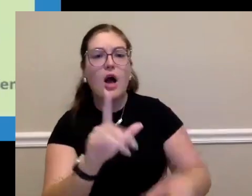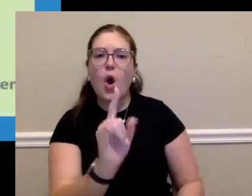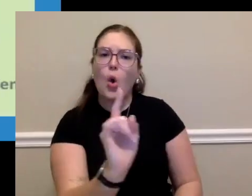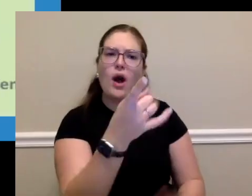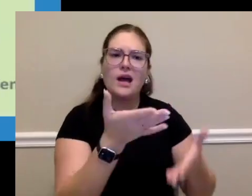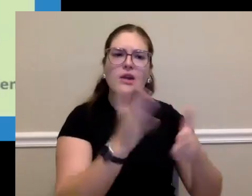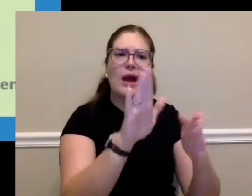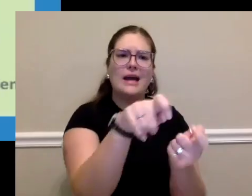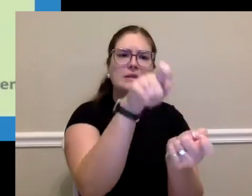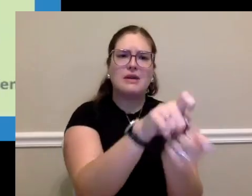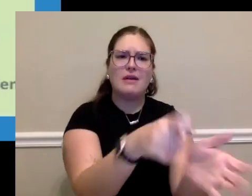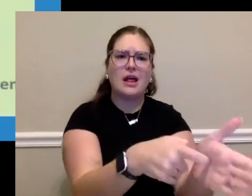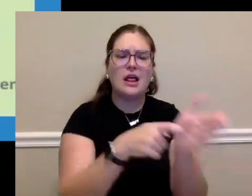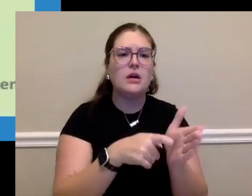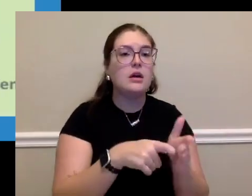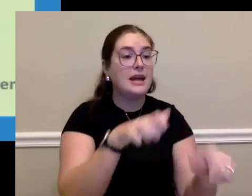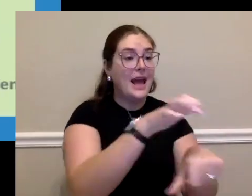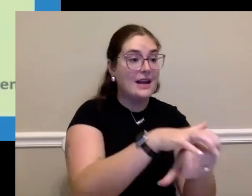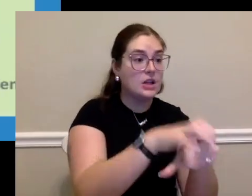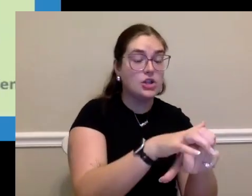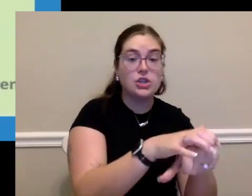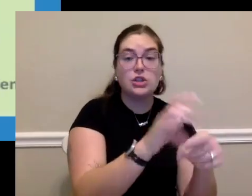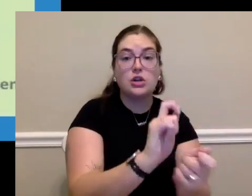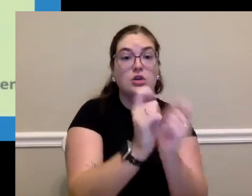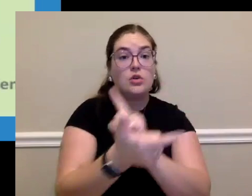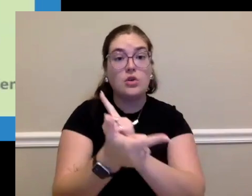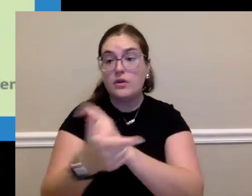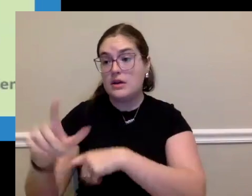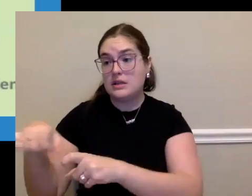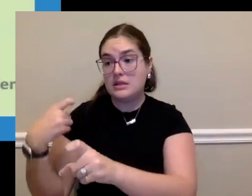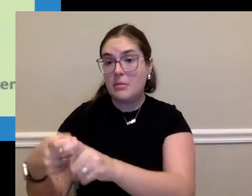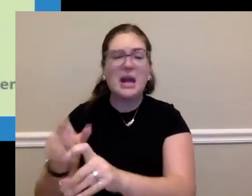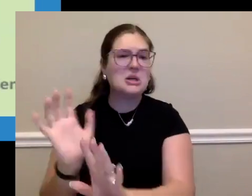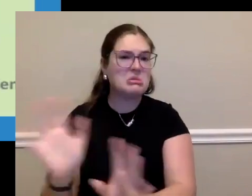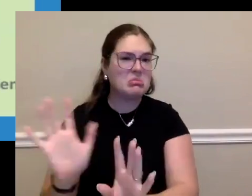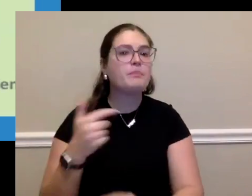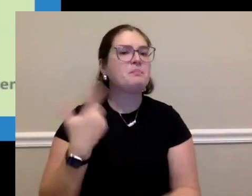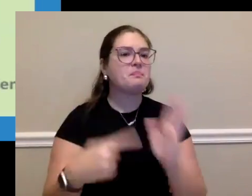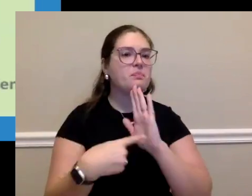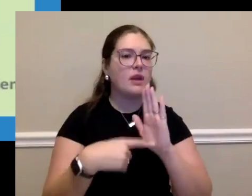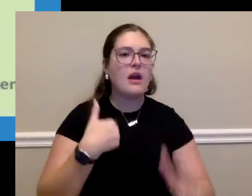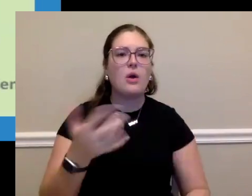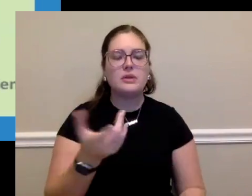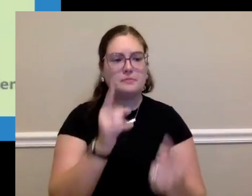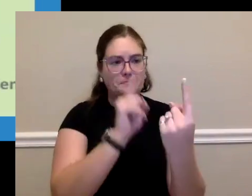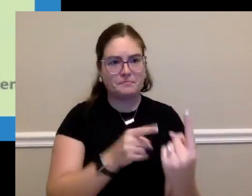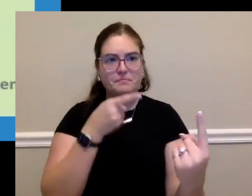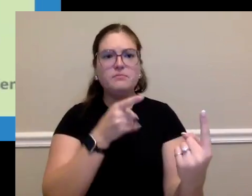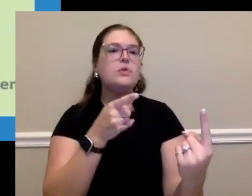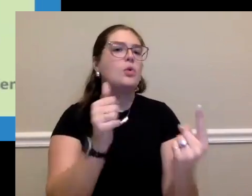not always just from English into Spanish, right? I was speaking to an Mhm. interpreter the other day, and they said they were in a